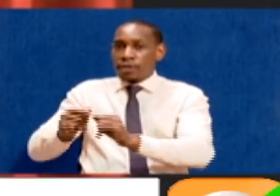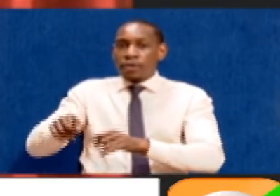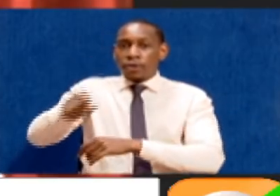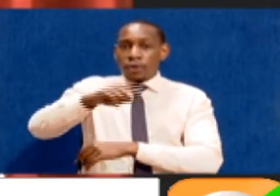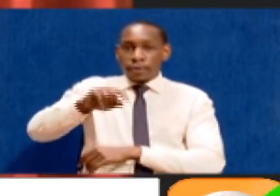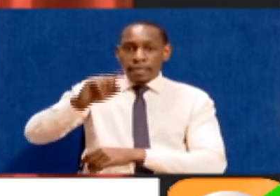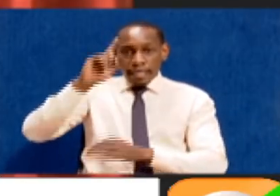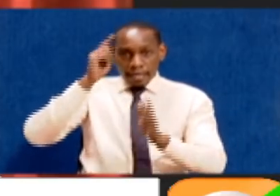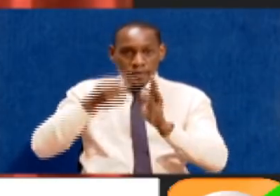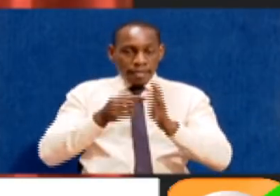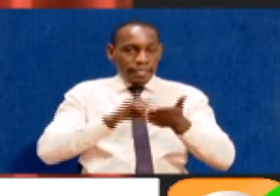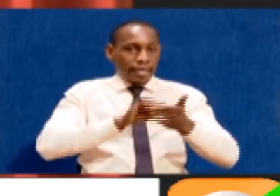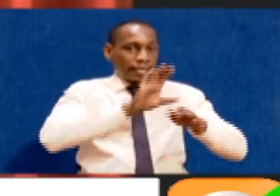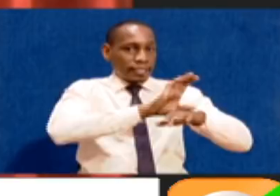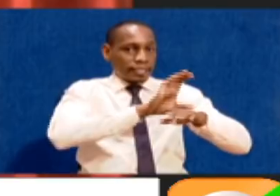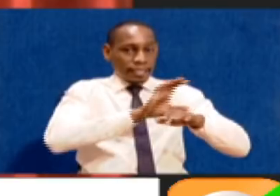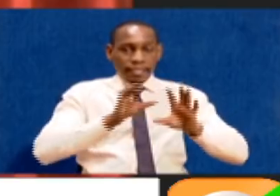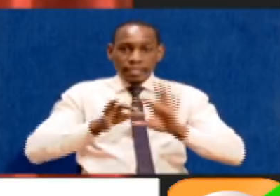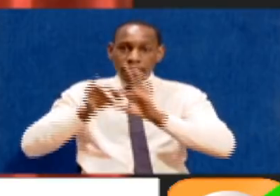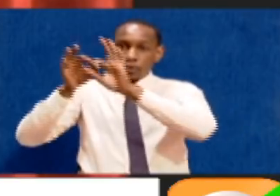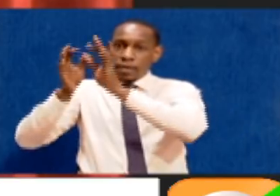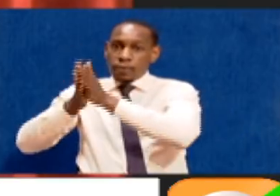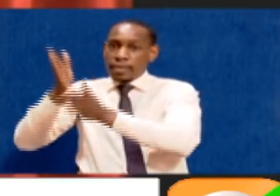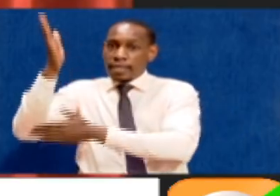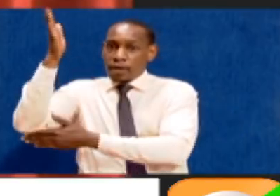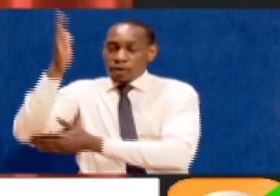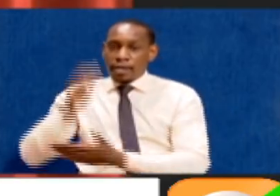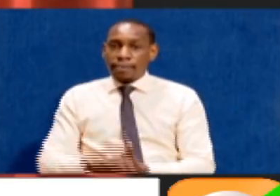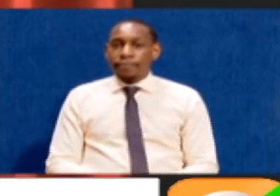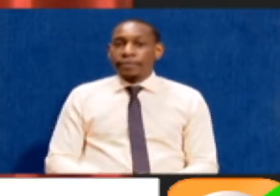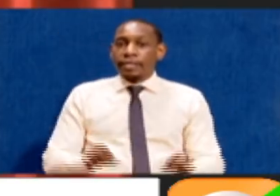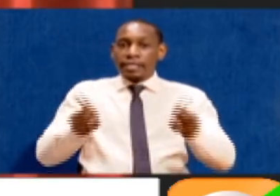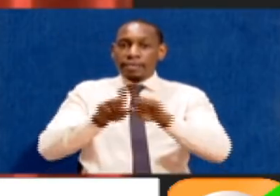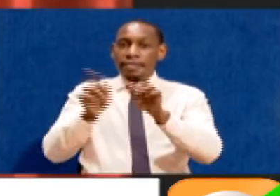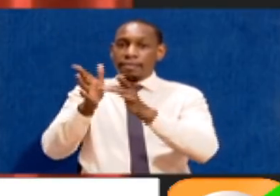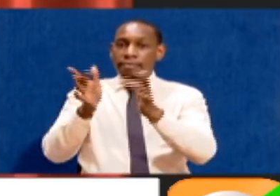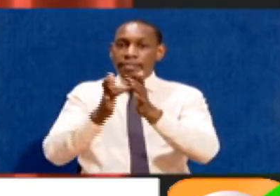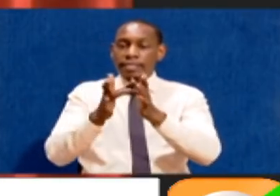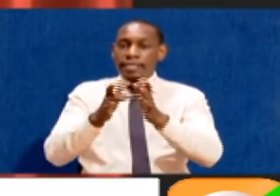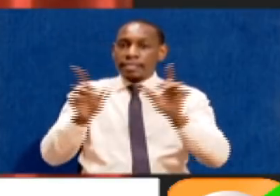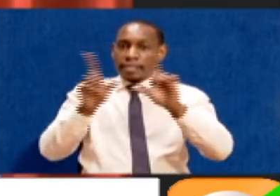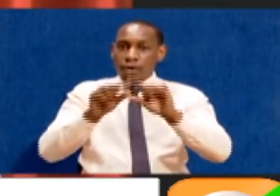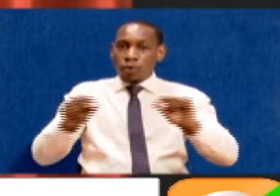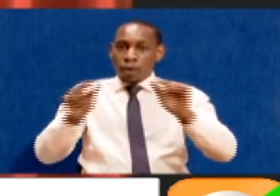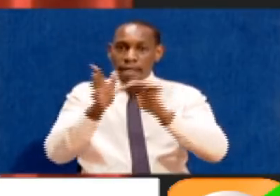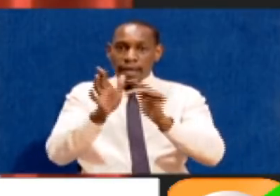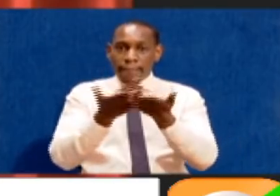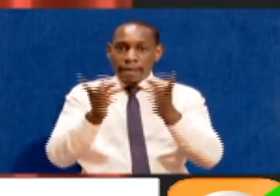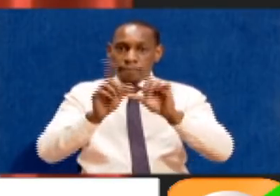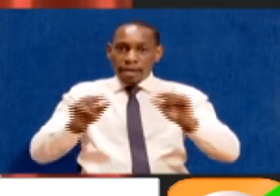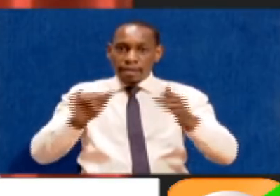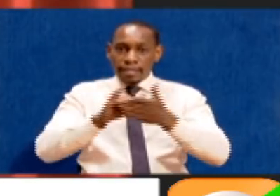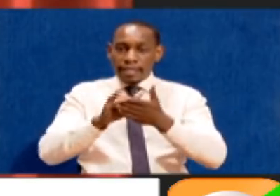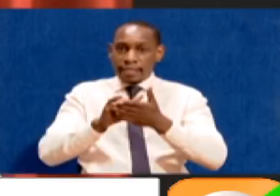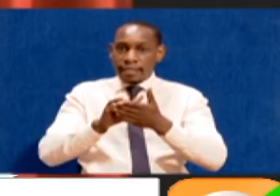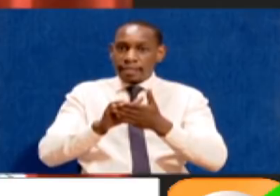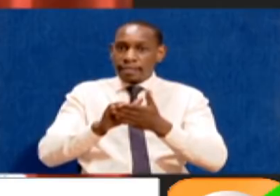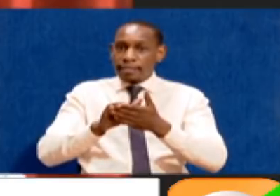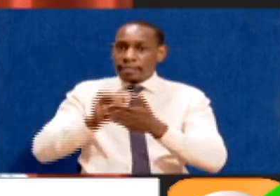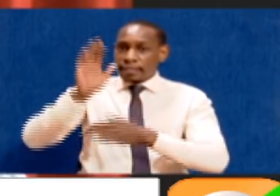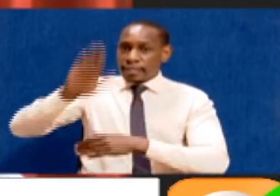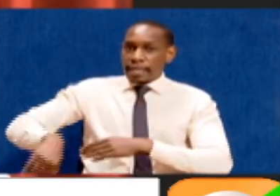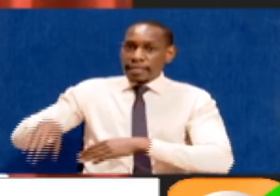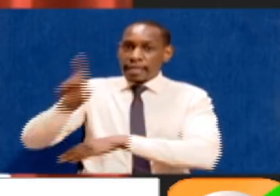us realize that the church belongs to God. And even Jesus said in the scriptures that in the last